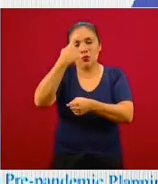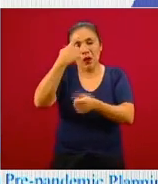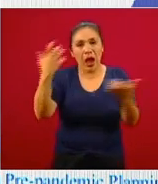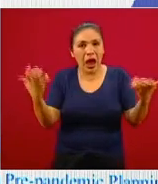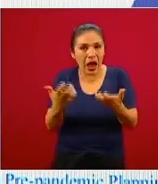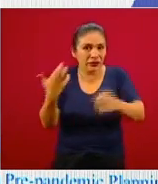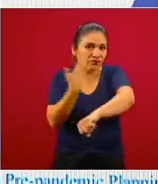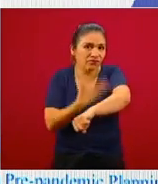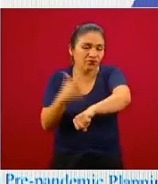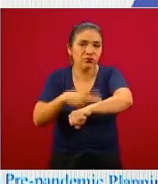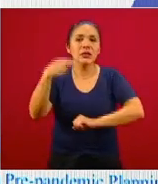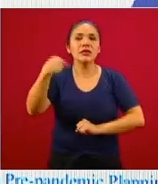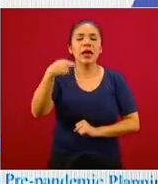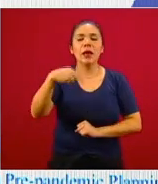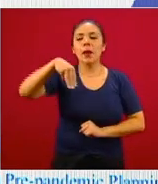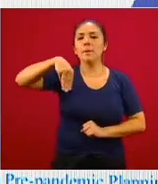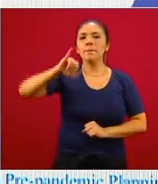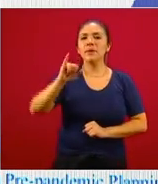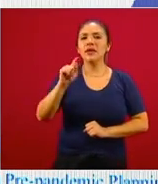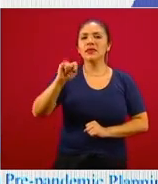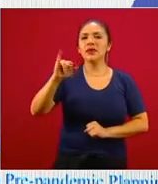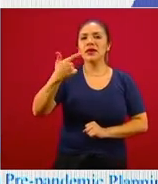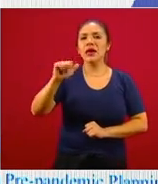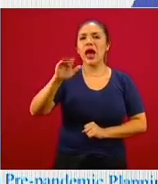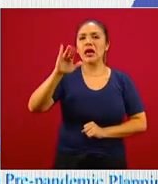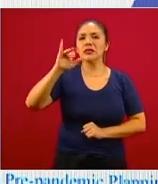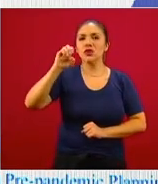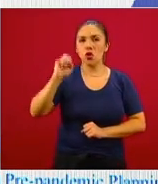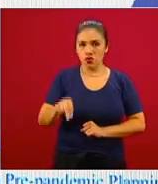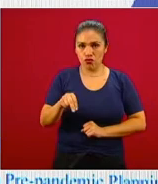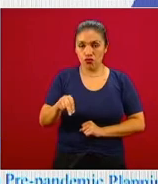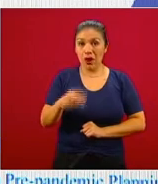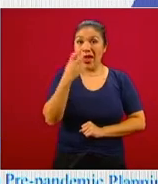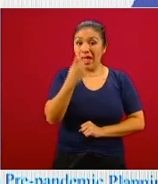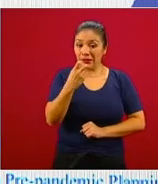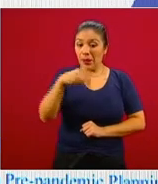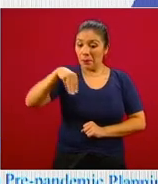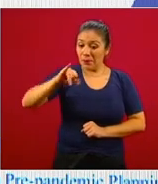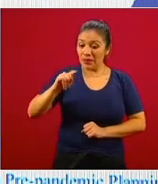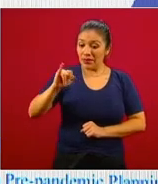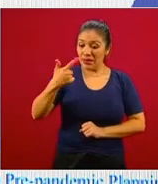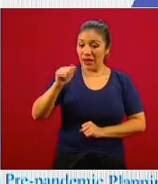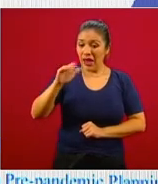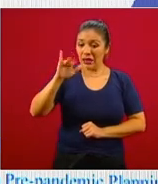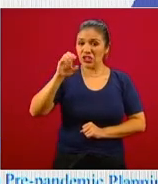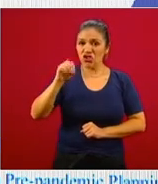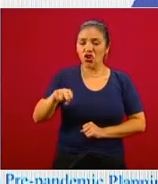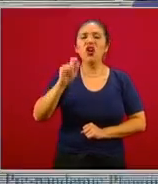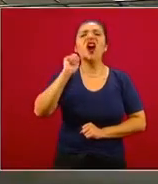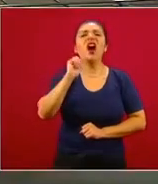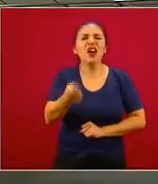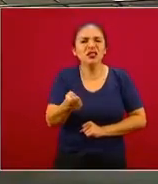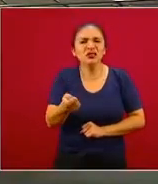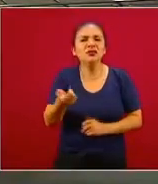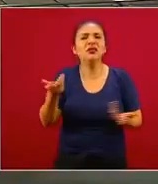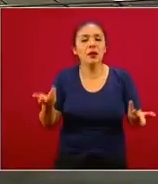massive mitigation measures. We also call this community mitigation.